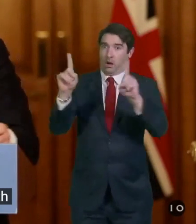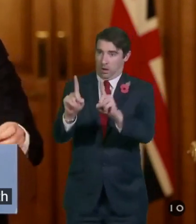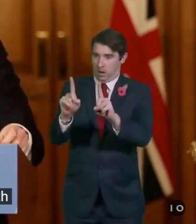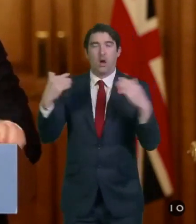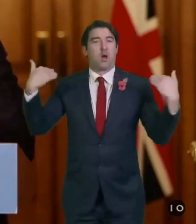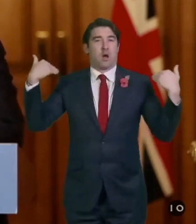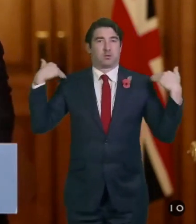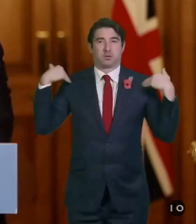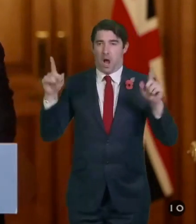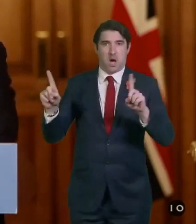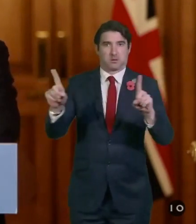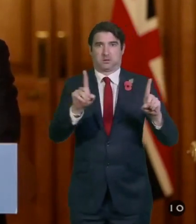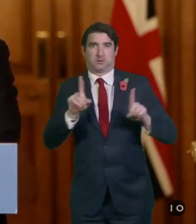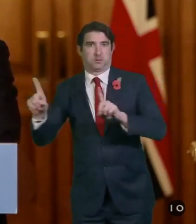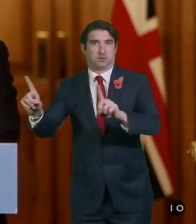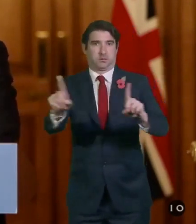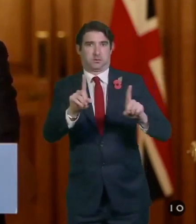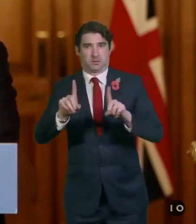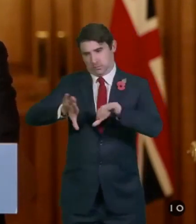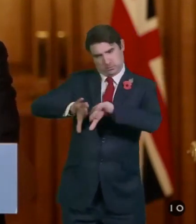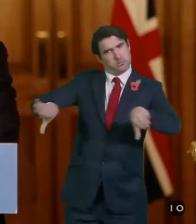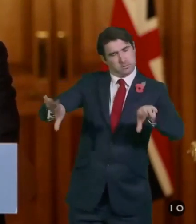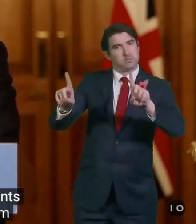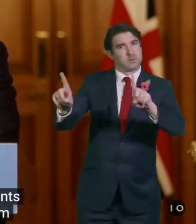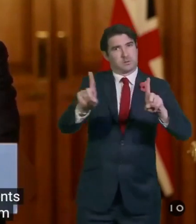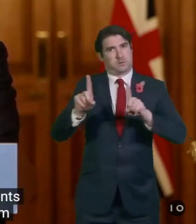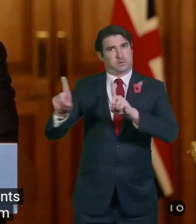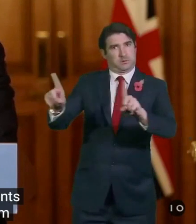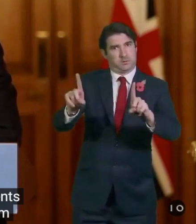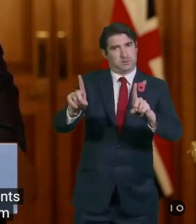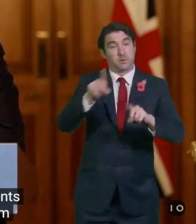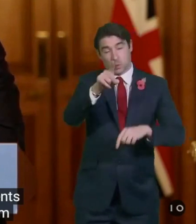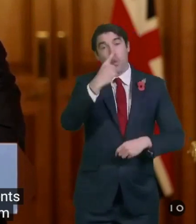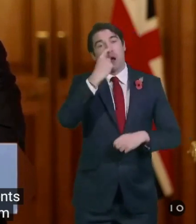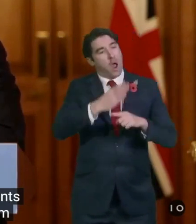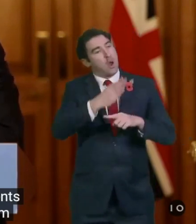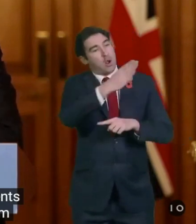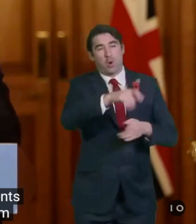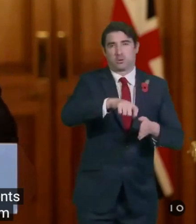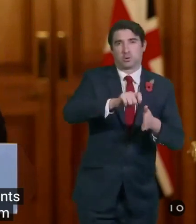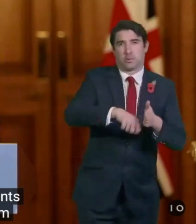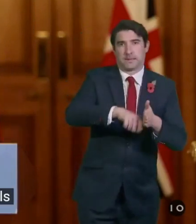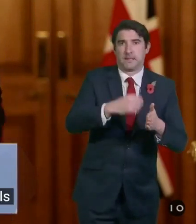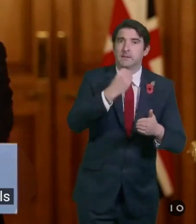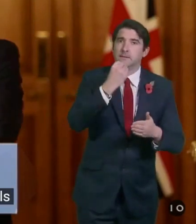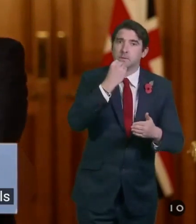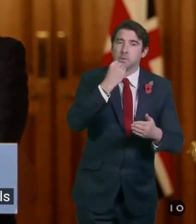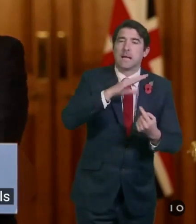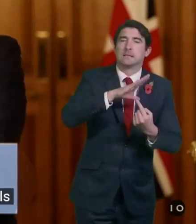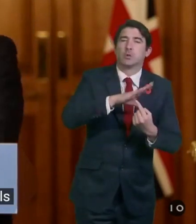or harm, to shop for food and essentials, and to provide care for vulnerable people or as a